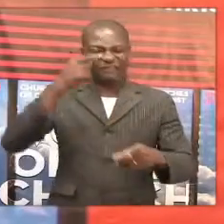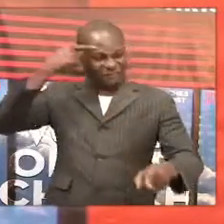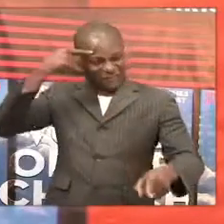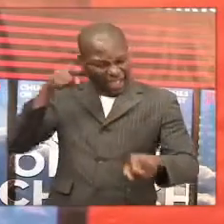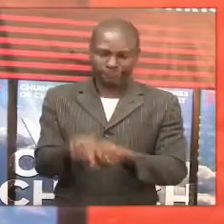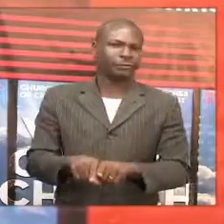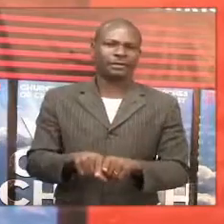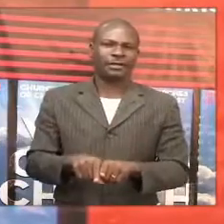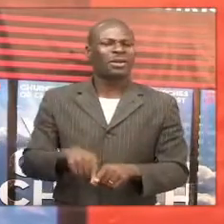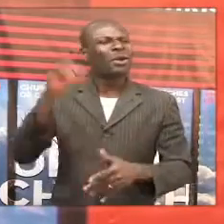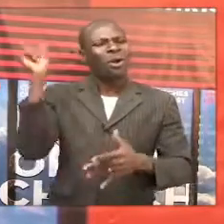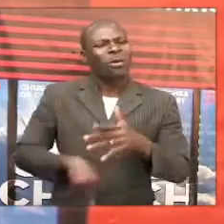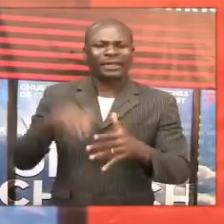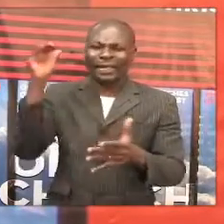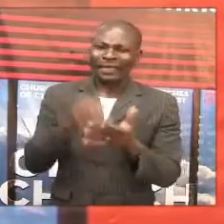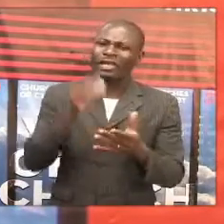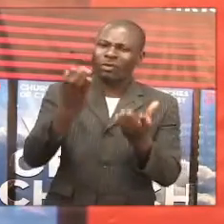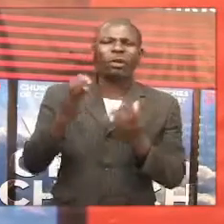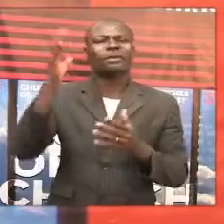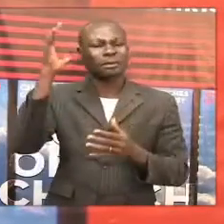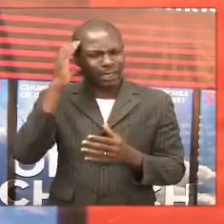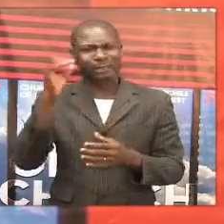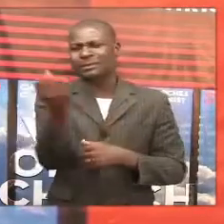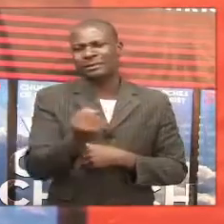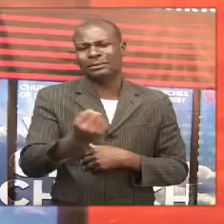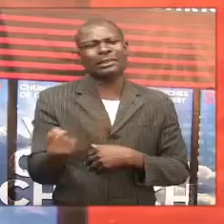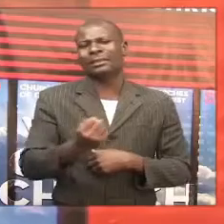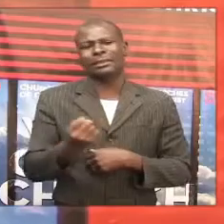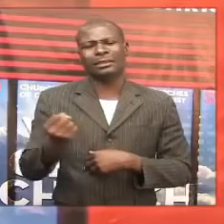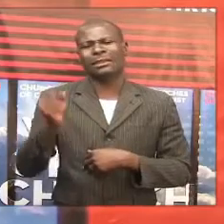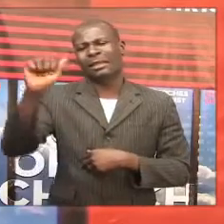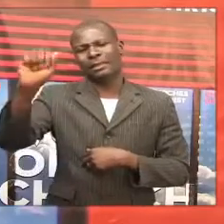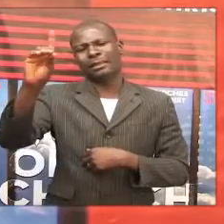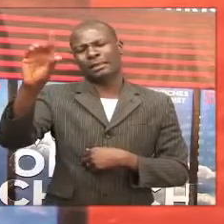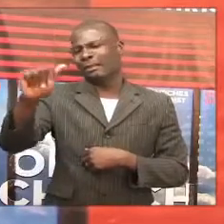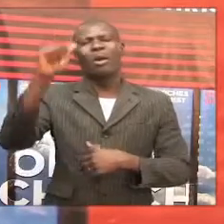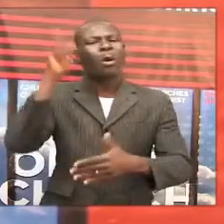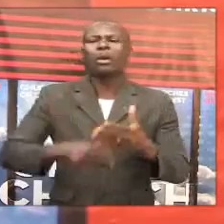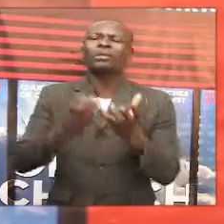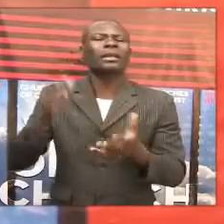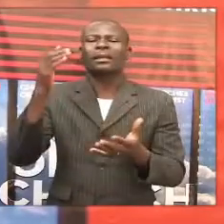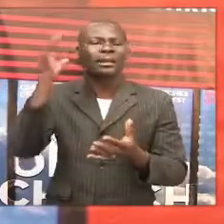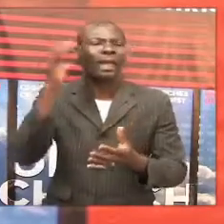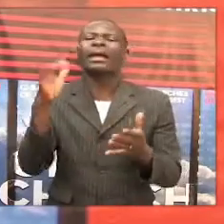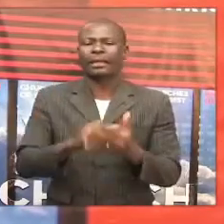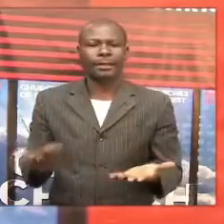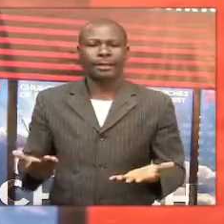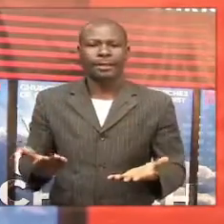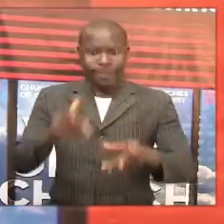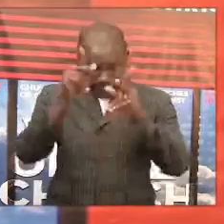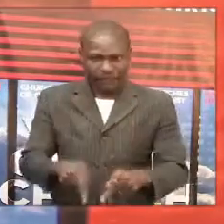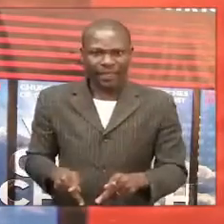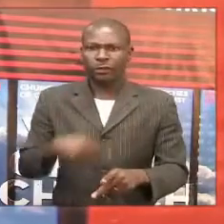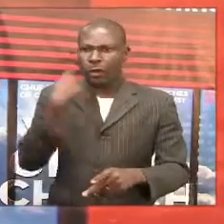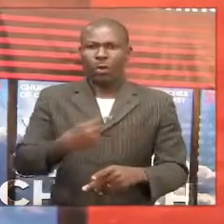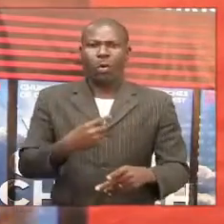Pasa Otia, Mamokas or Memeda. A dear Bio and Apas Otia. Nipanwa Memeda Sumno, a dana betri